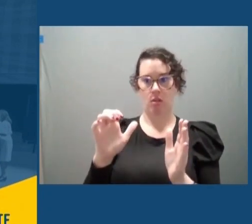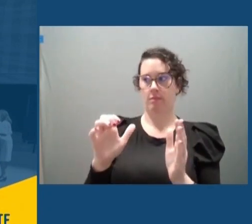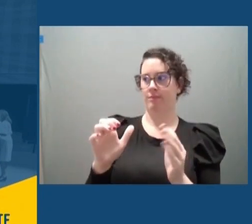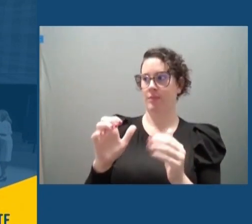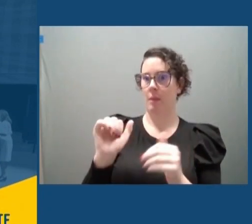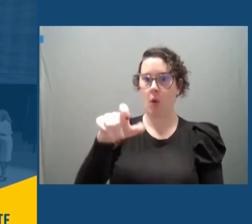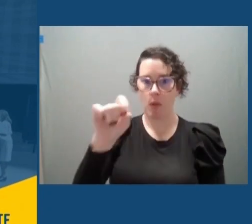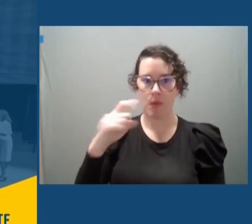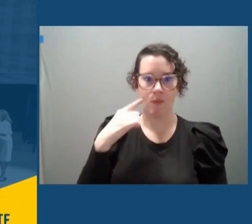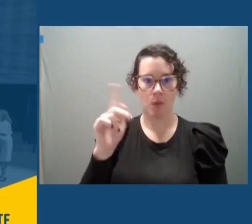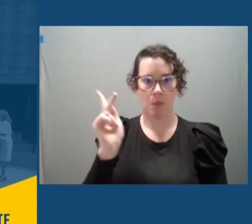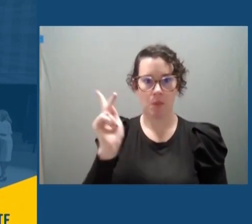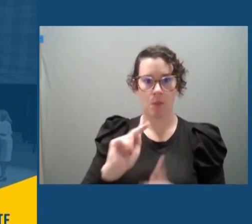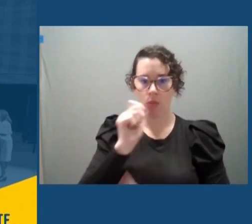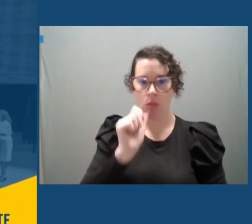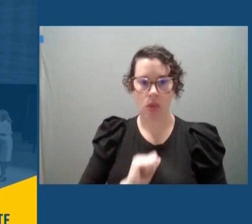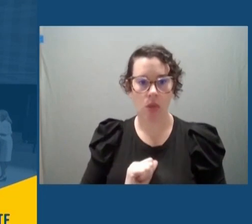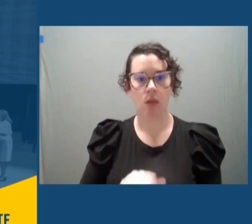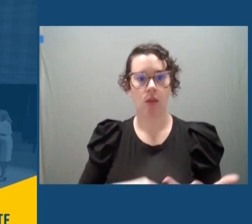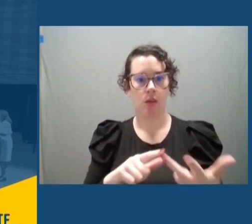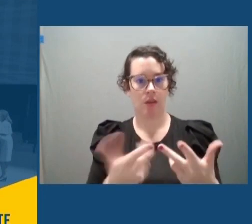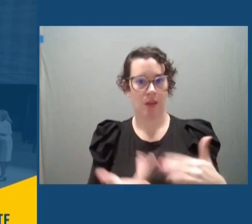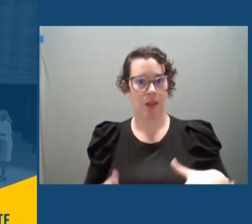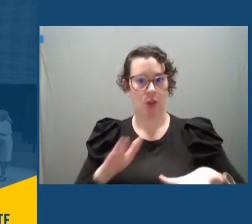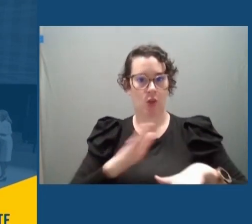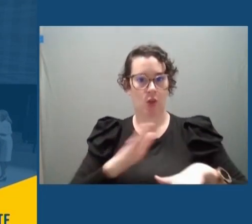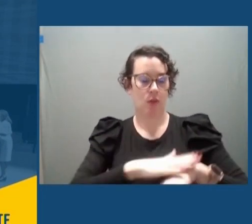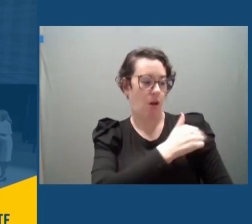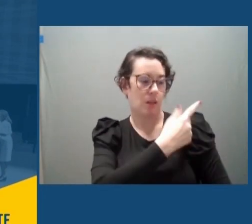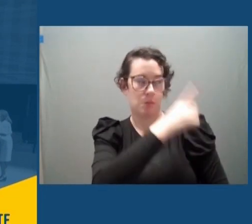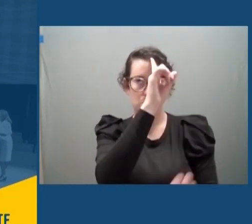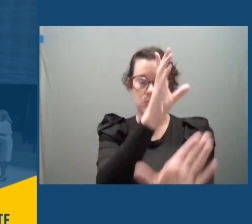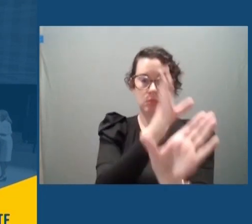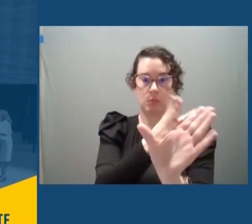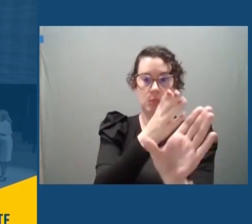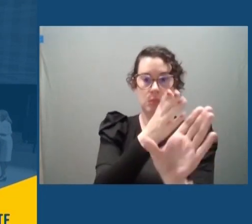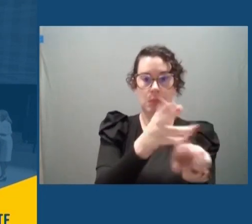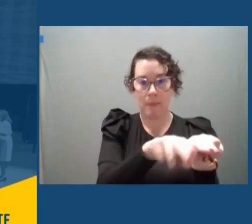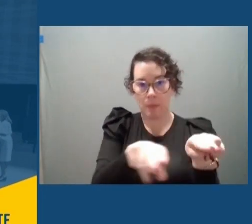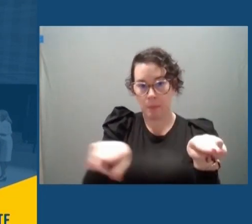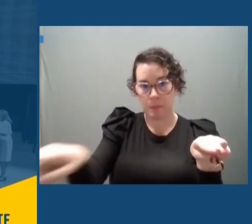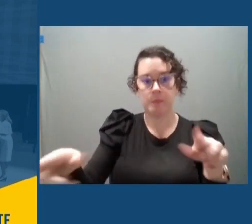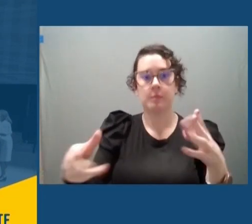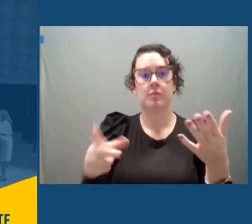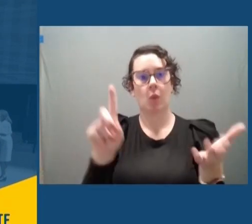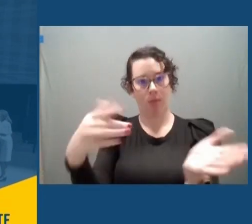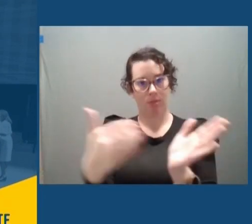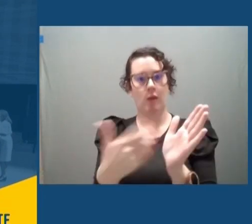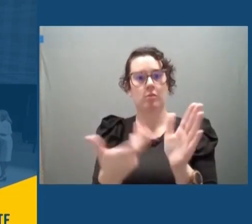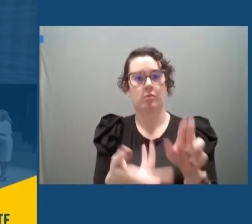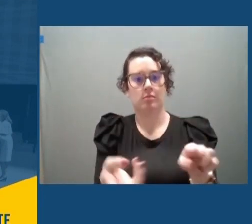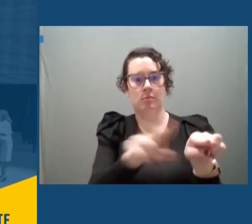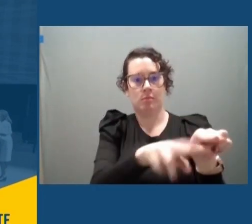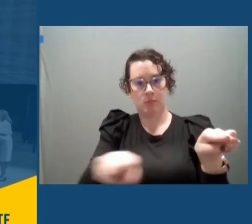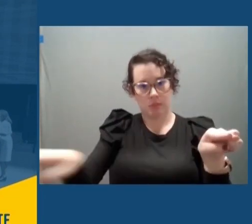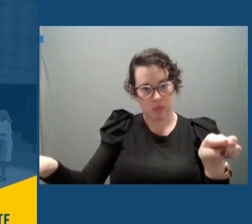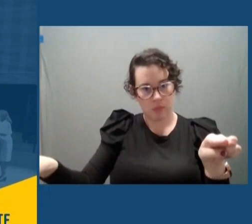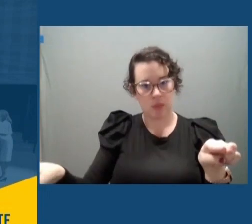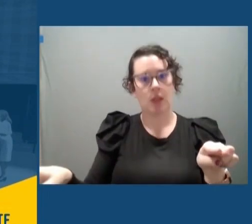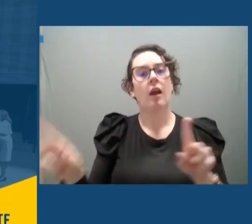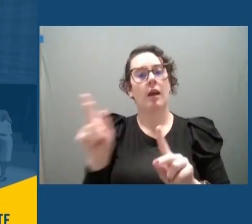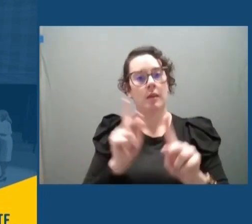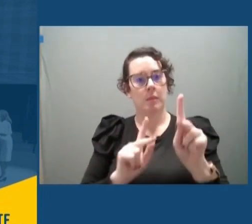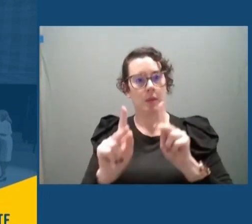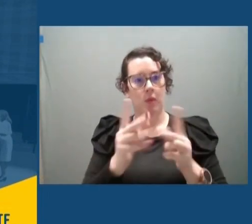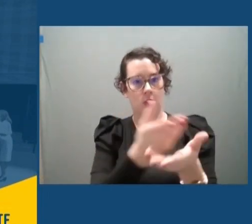increase inpatient psychiatric beds by 1,000, and initiate sweeping measures to help our children, including millions for